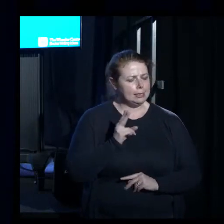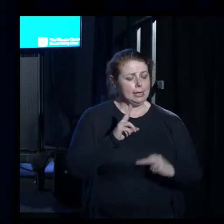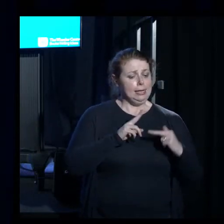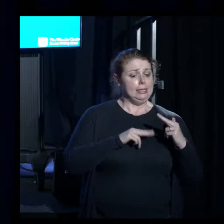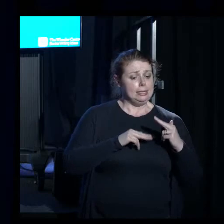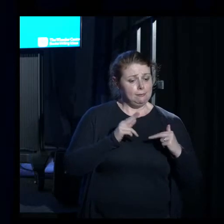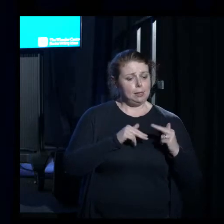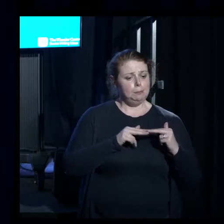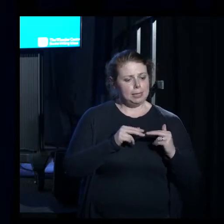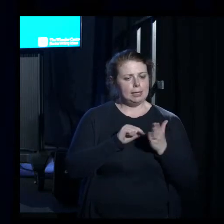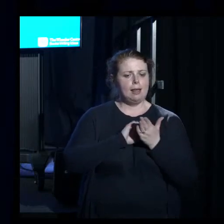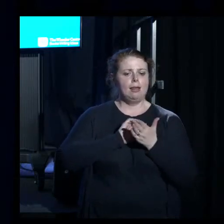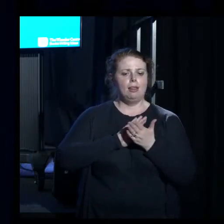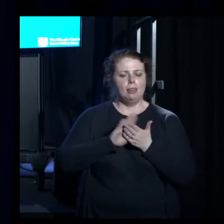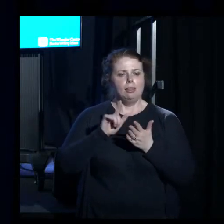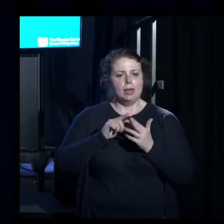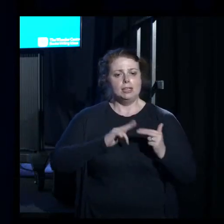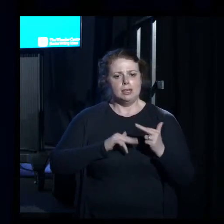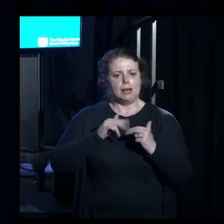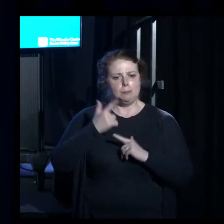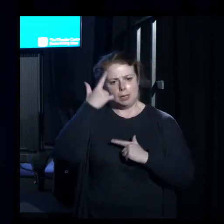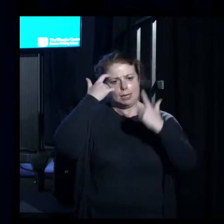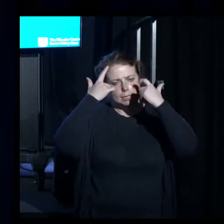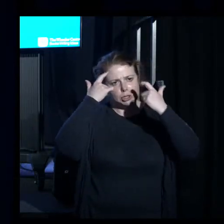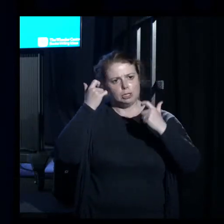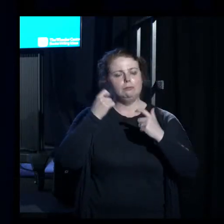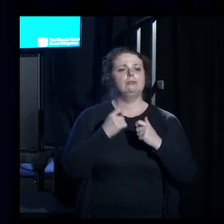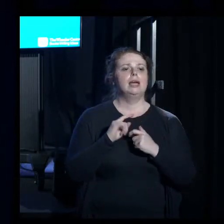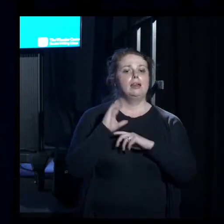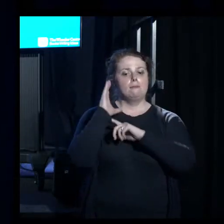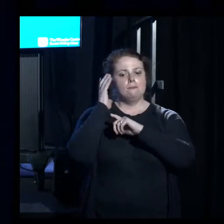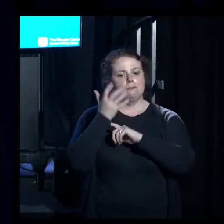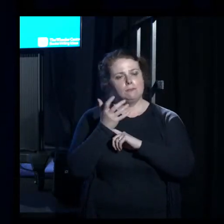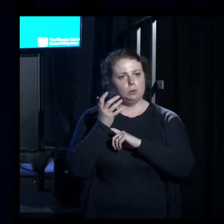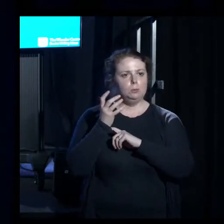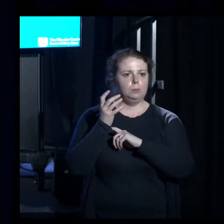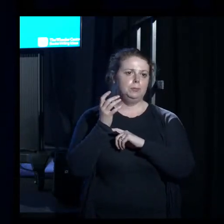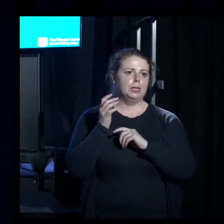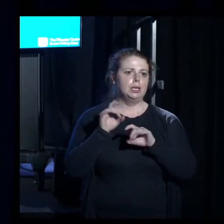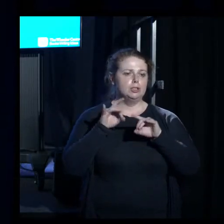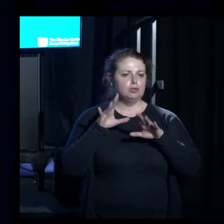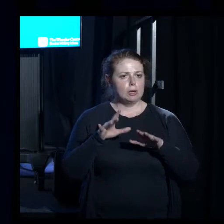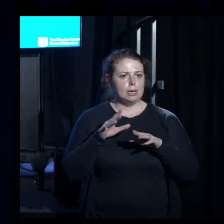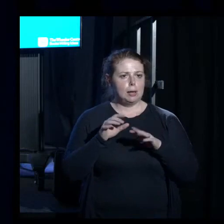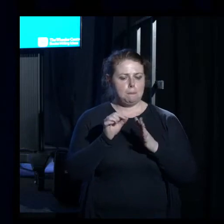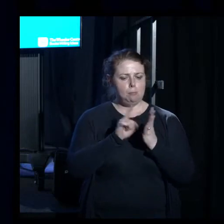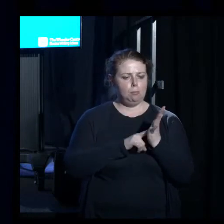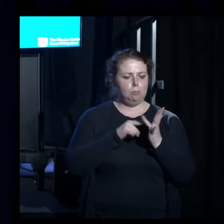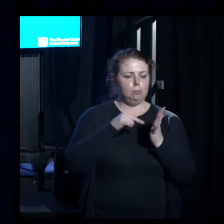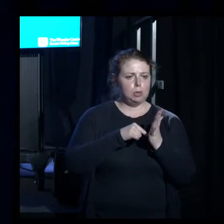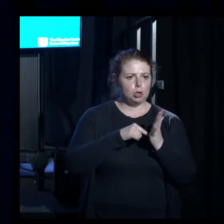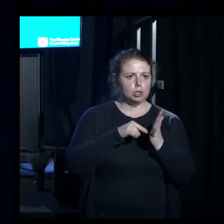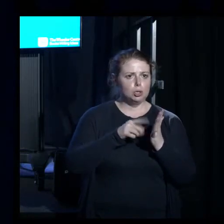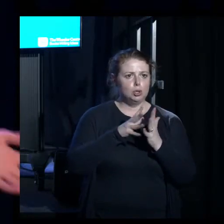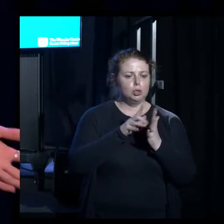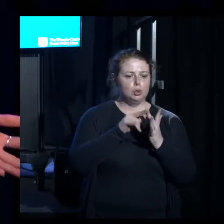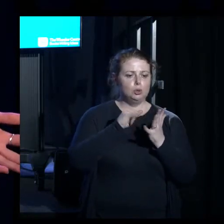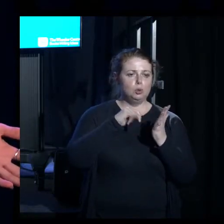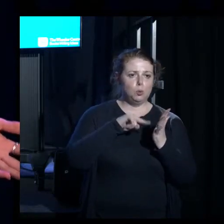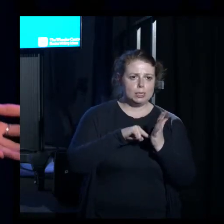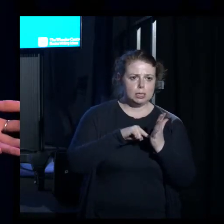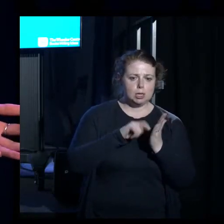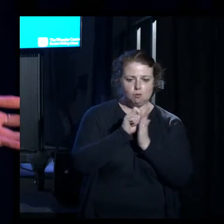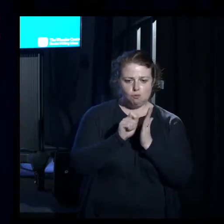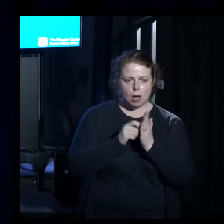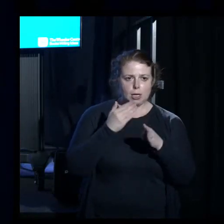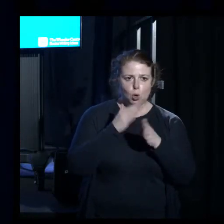the Developer Initiative. Good. And Film Victoria's Plot Twist Games Writing Workshop. I'm not going to list all of the many achievements